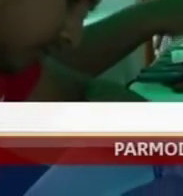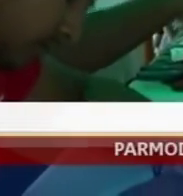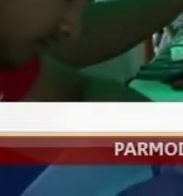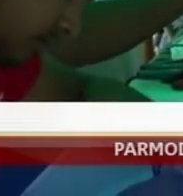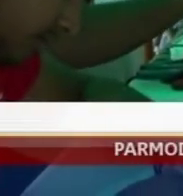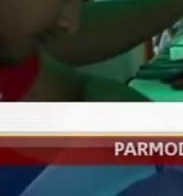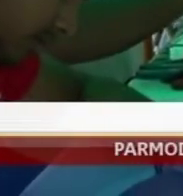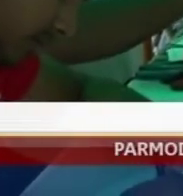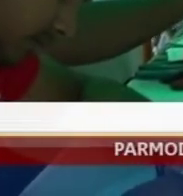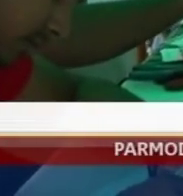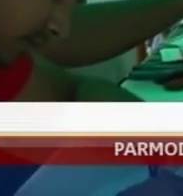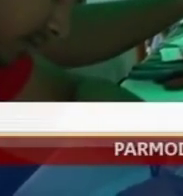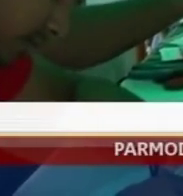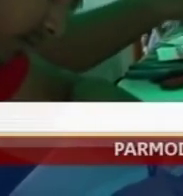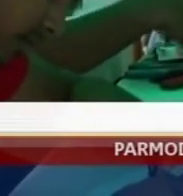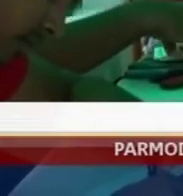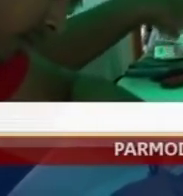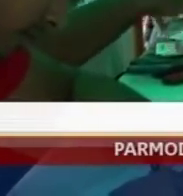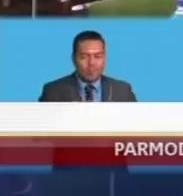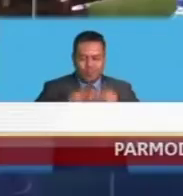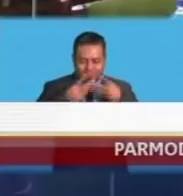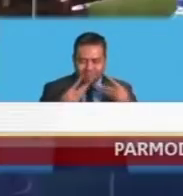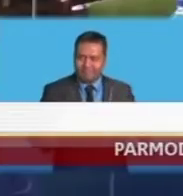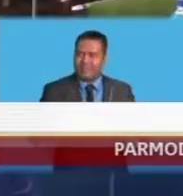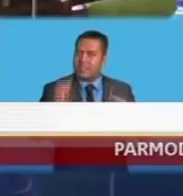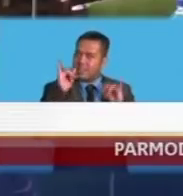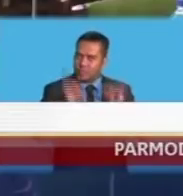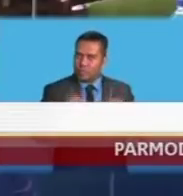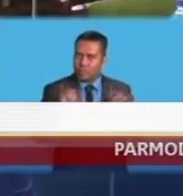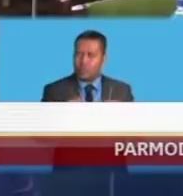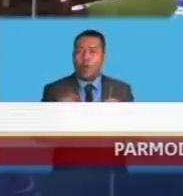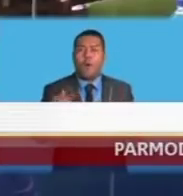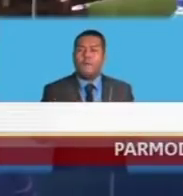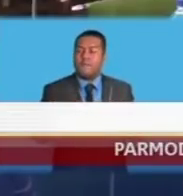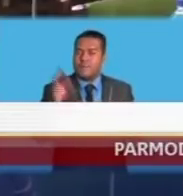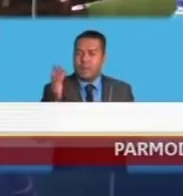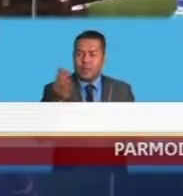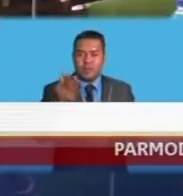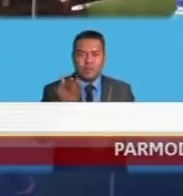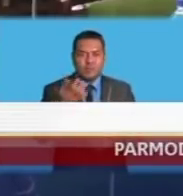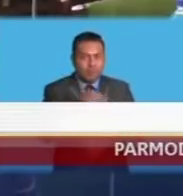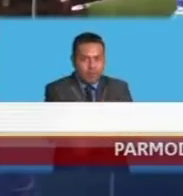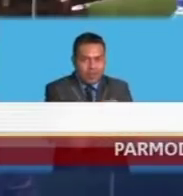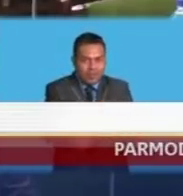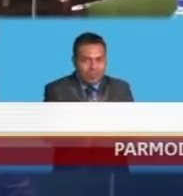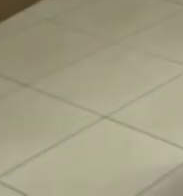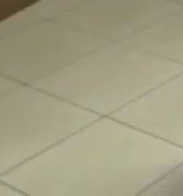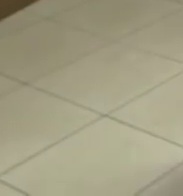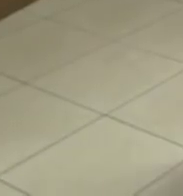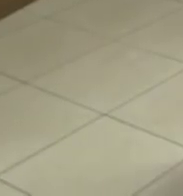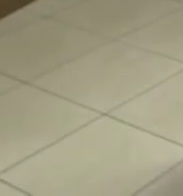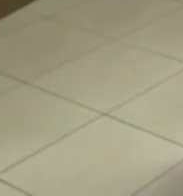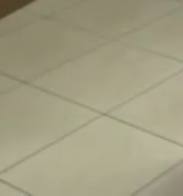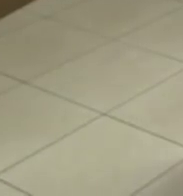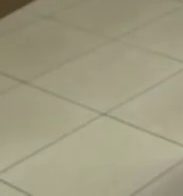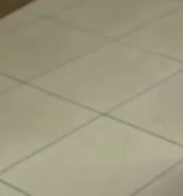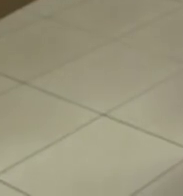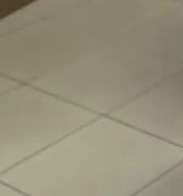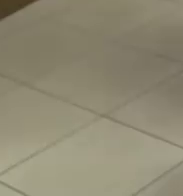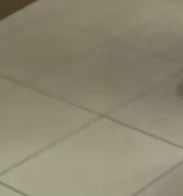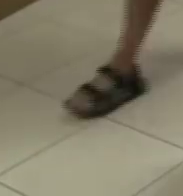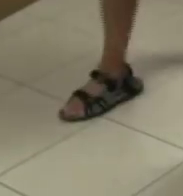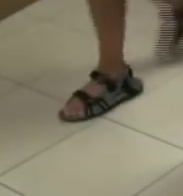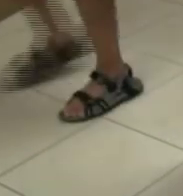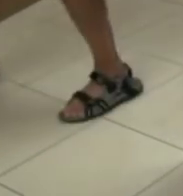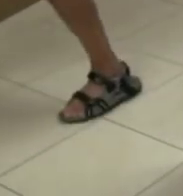has seen a promise turn into a misdeal. Responding to Chand, the acting Prime Minister said it is incorrect to say that children don't get